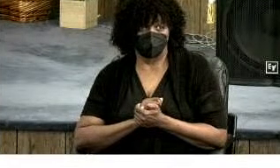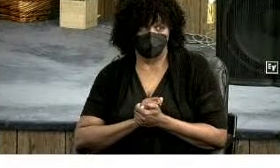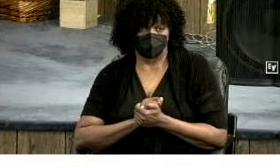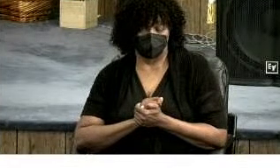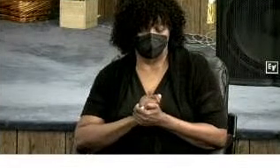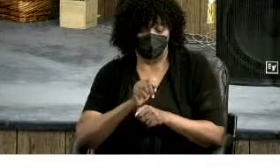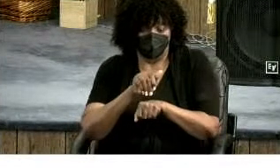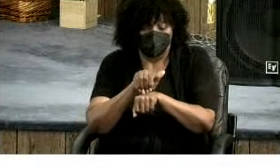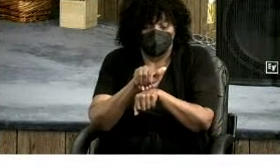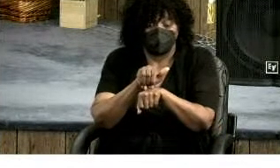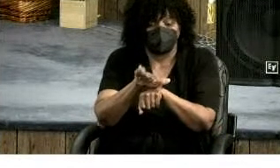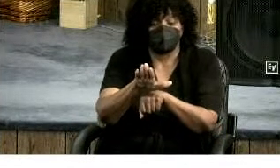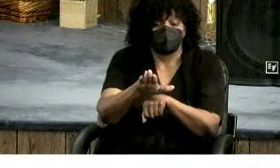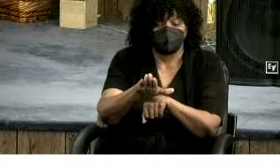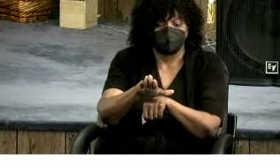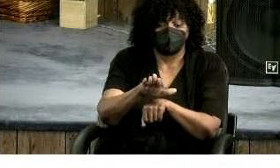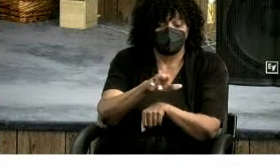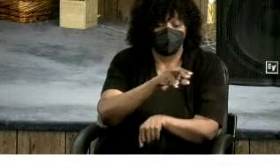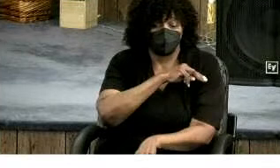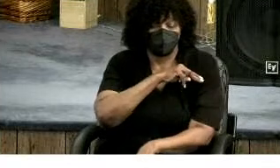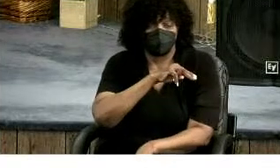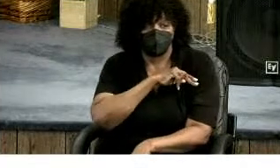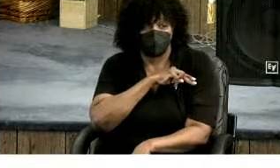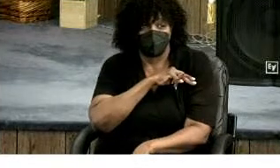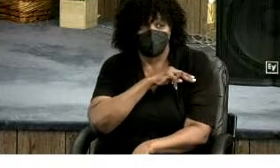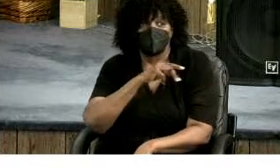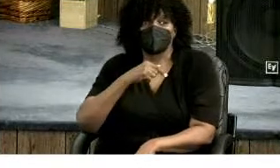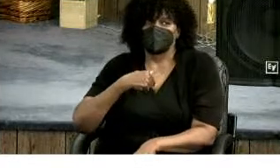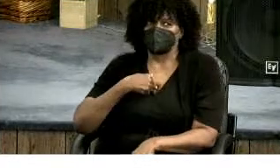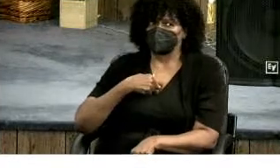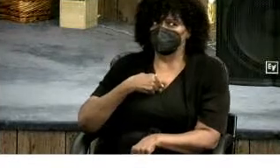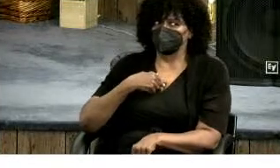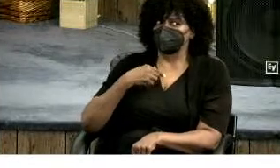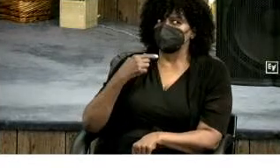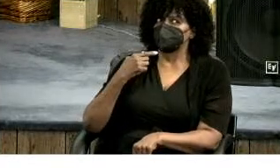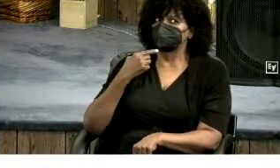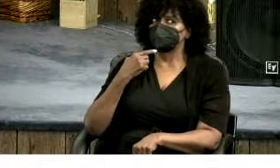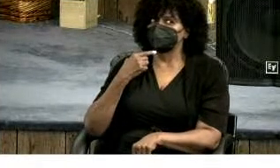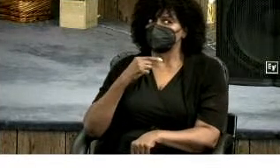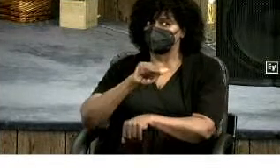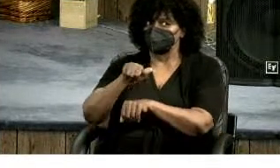to send me, and I set a date.